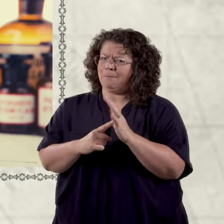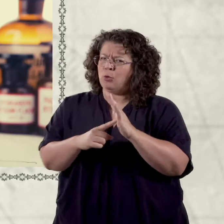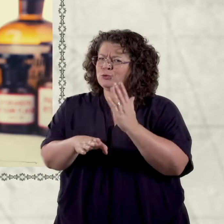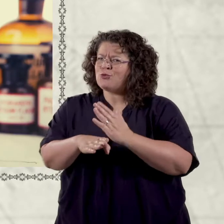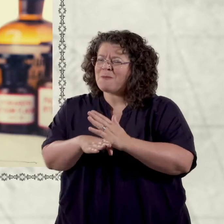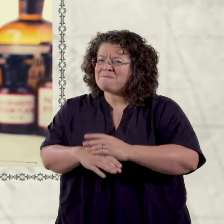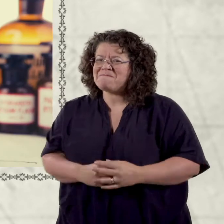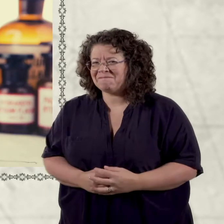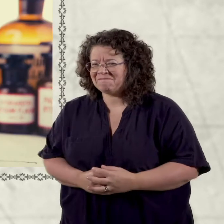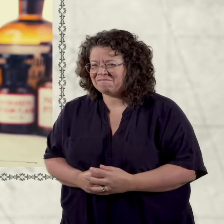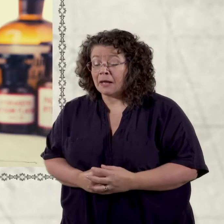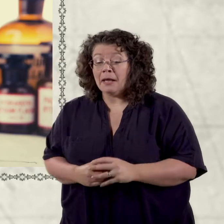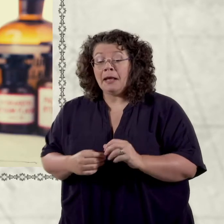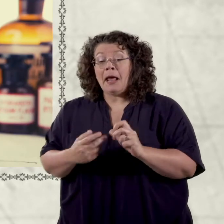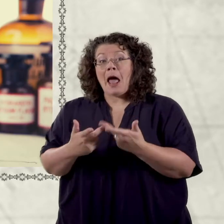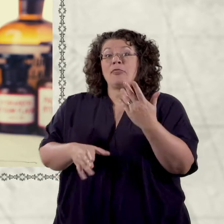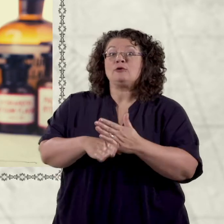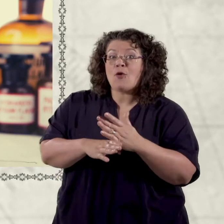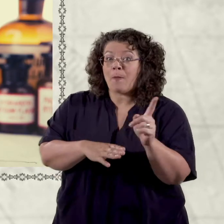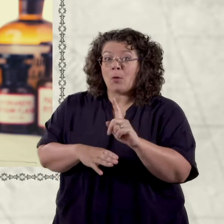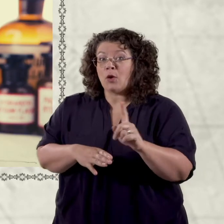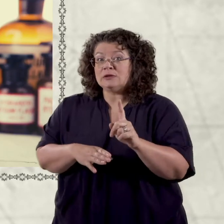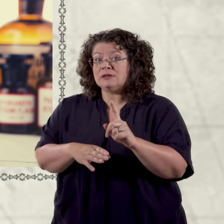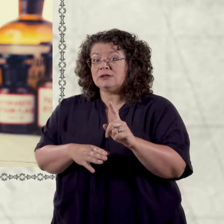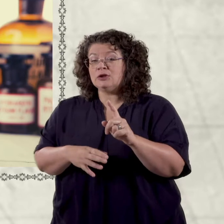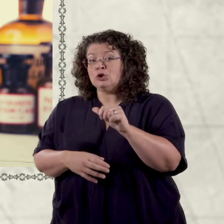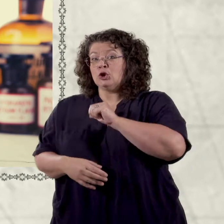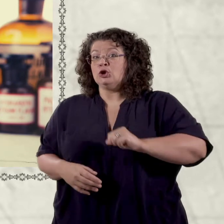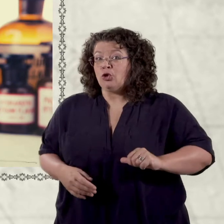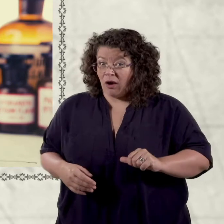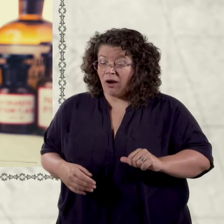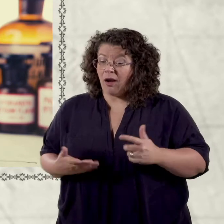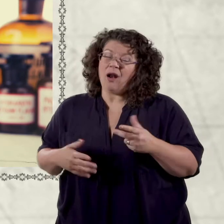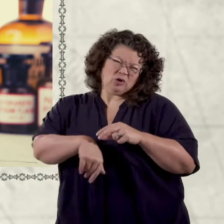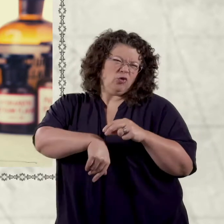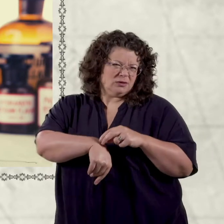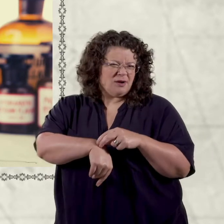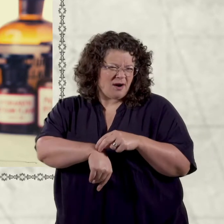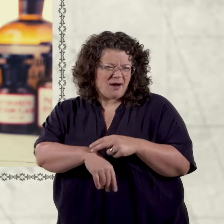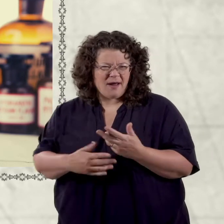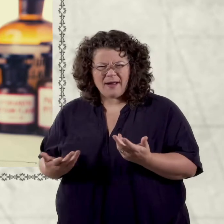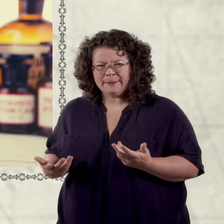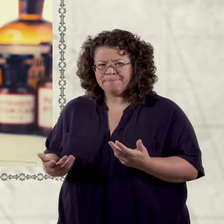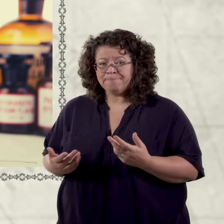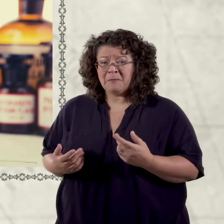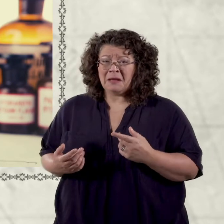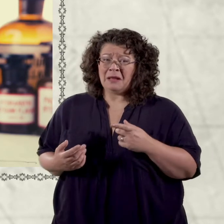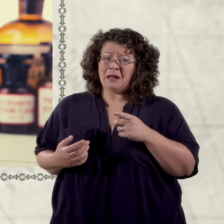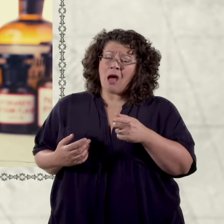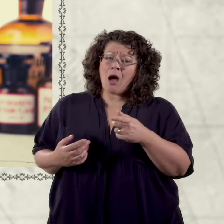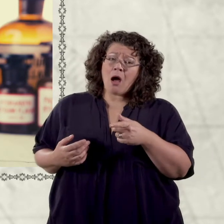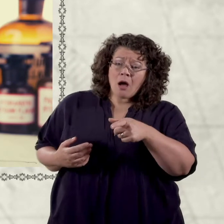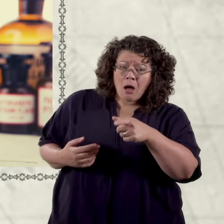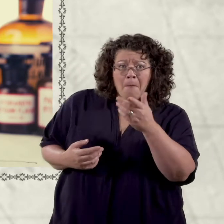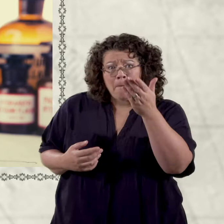is that of the surgeon. Or the doctor, I know. But you see, what he would do, he would